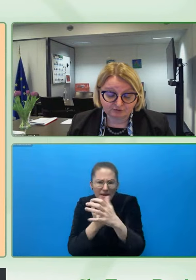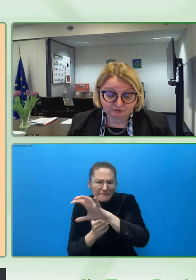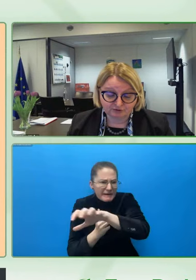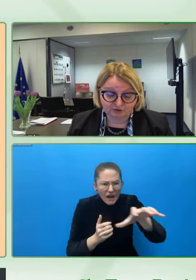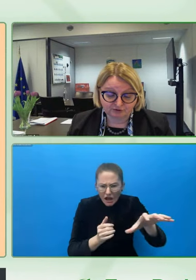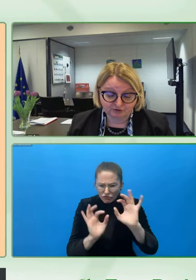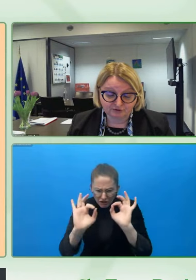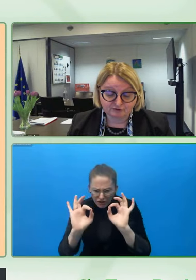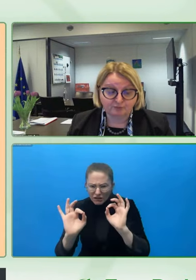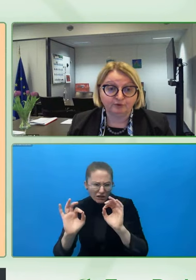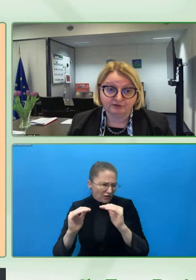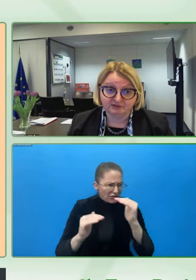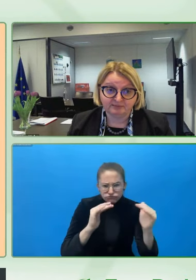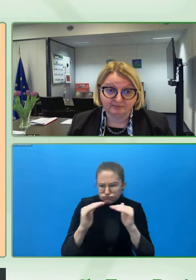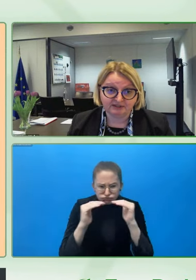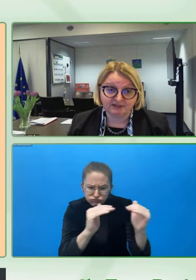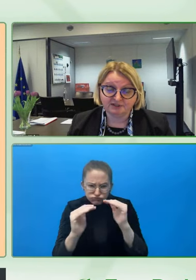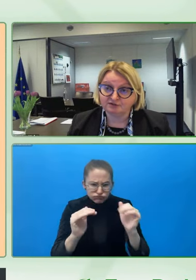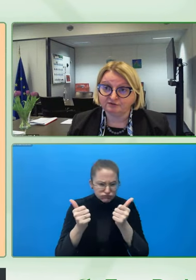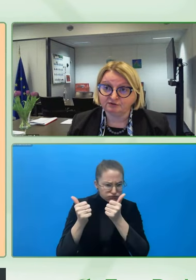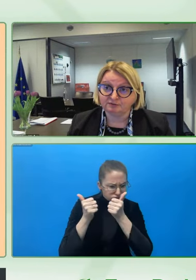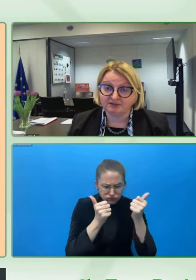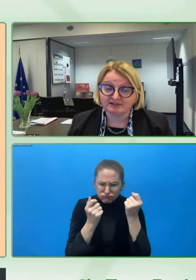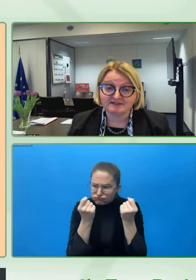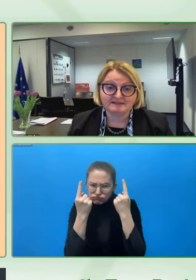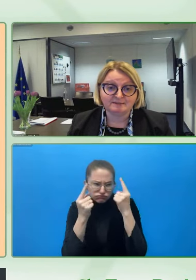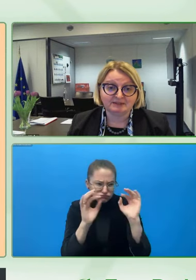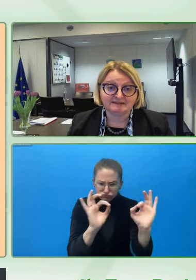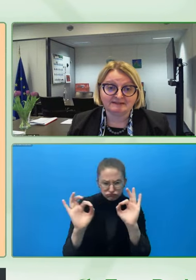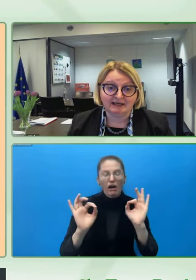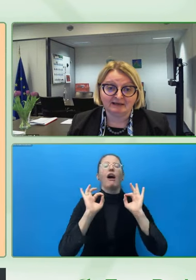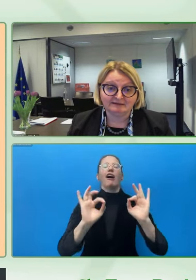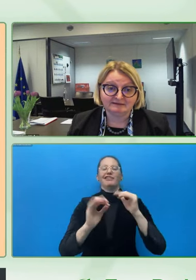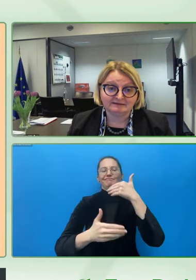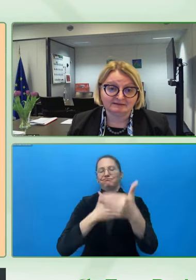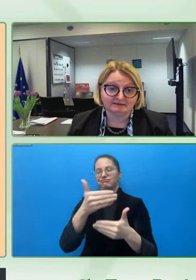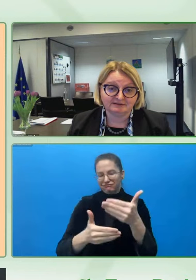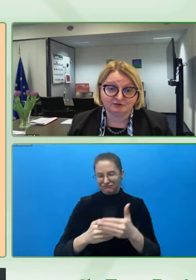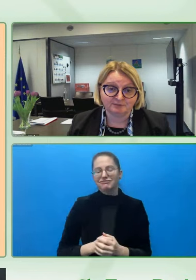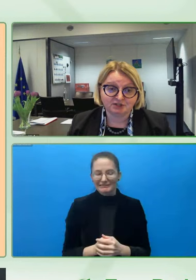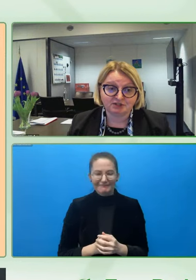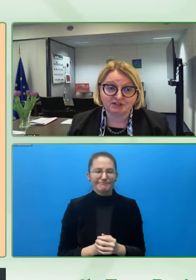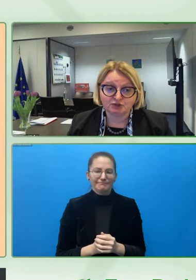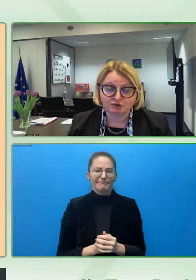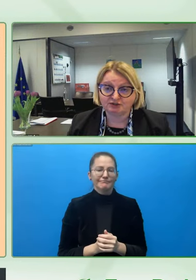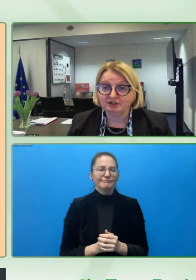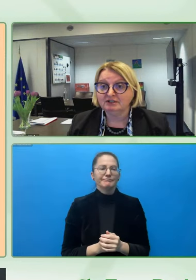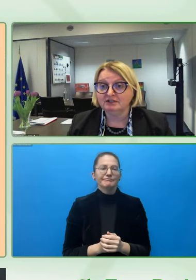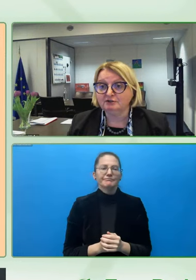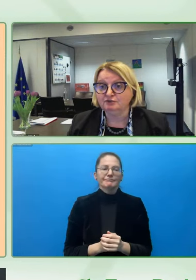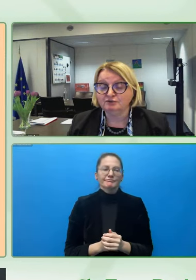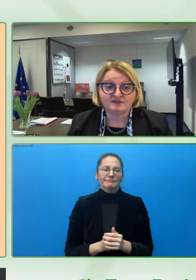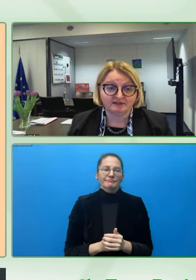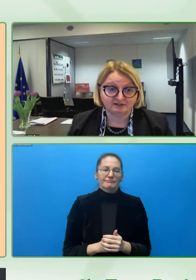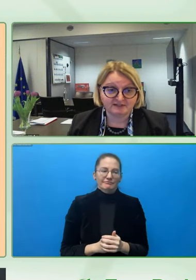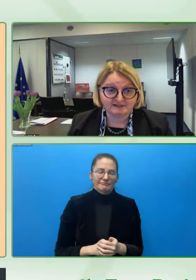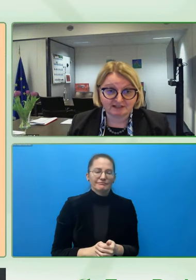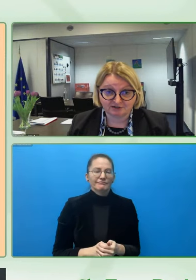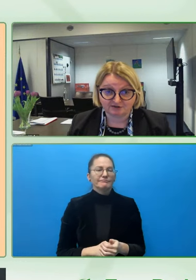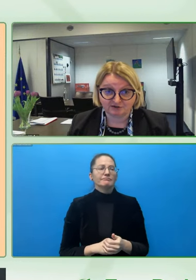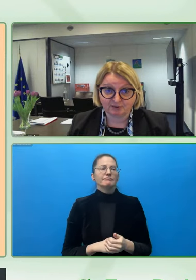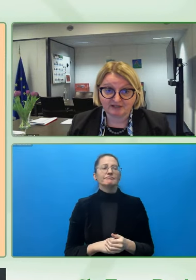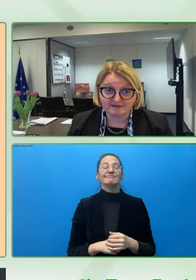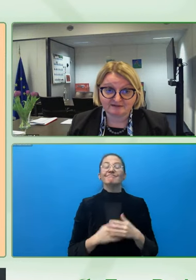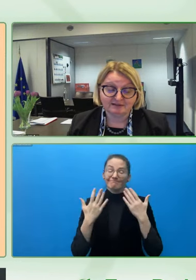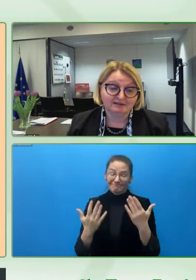Also, in order to support the implementation of the European Accessibility Act, the Commission issued a new